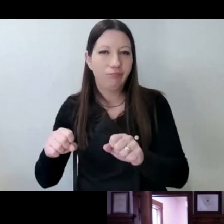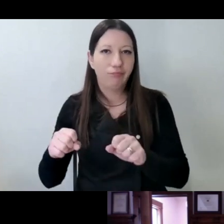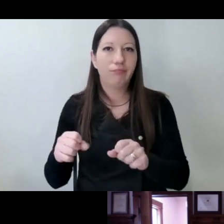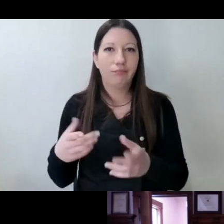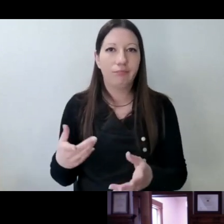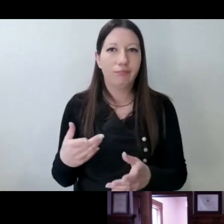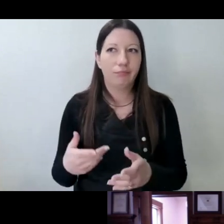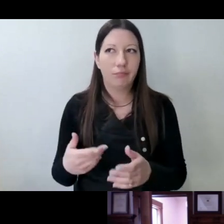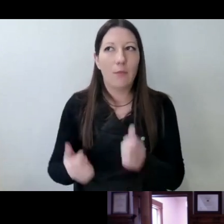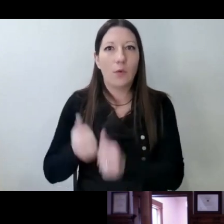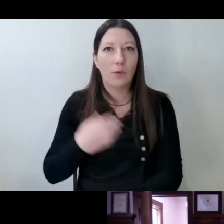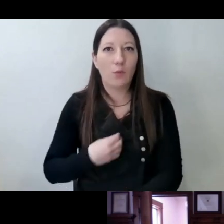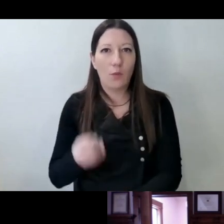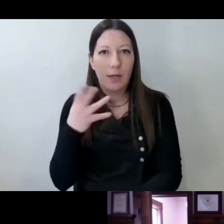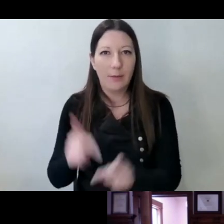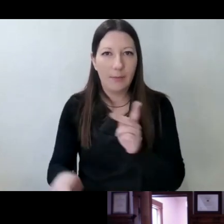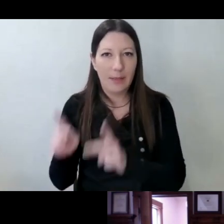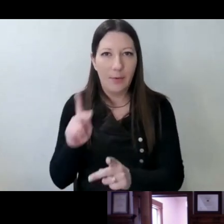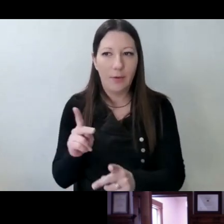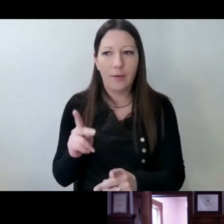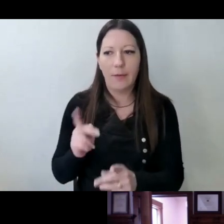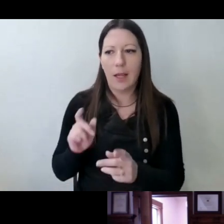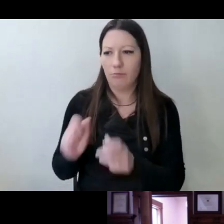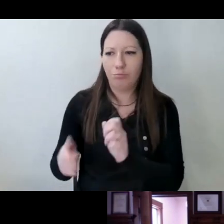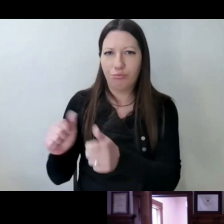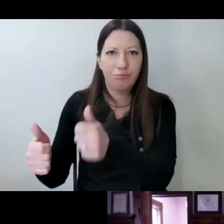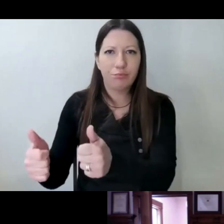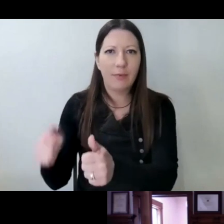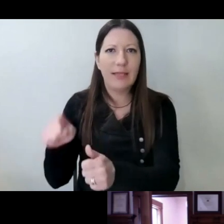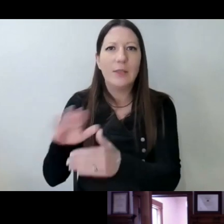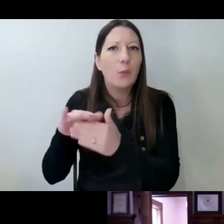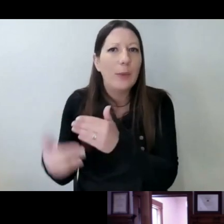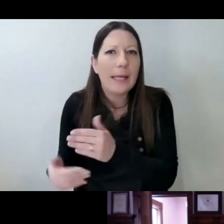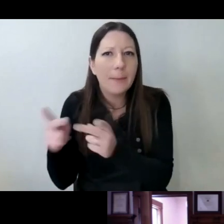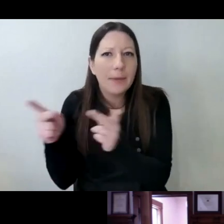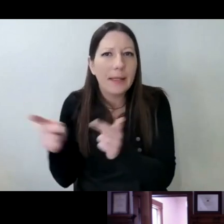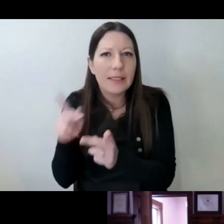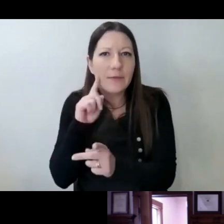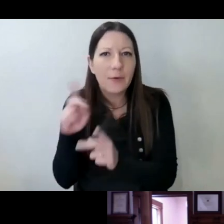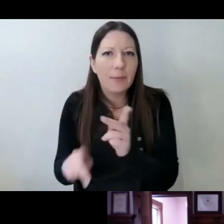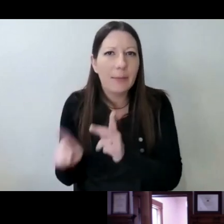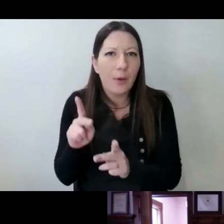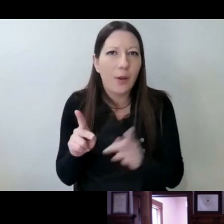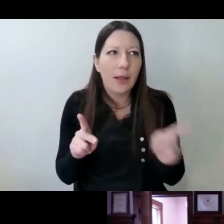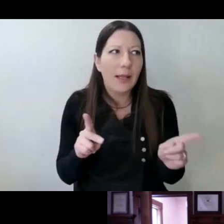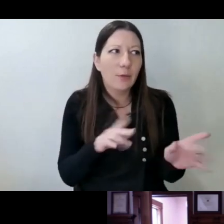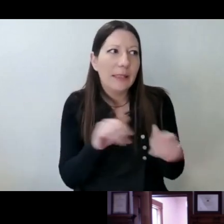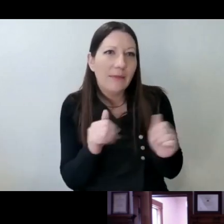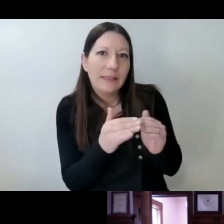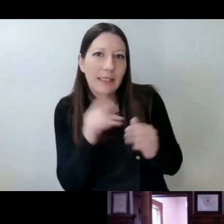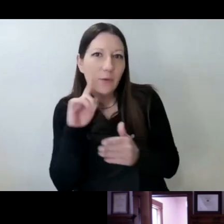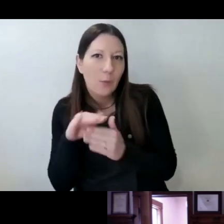these like weekend getaways for people from Winnipeg that could afford to go there. So it is a very colonial presence there. And I think just having